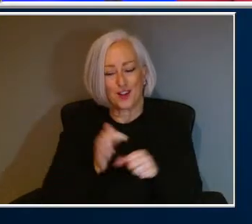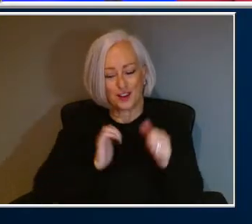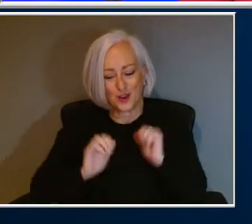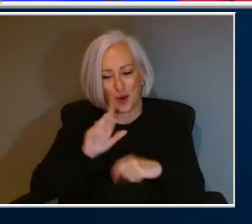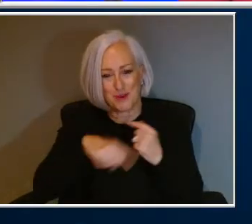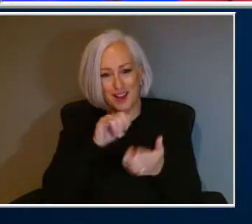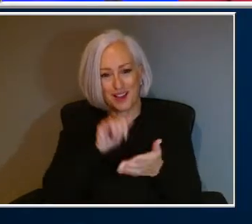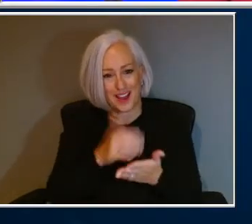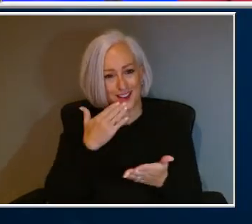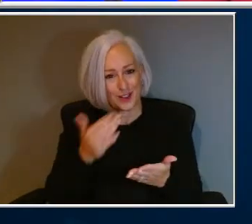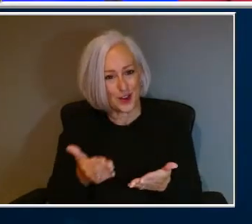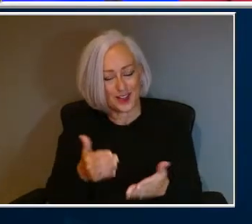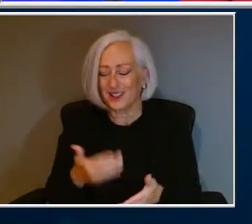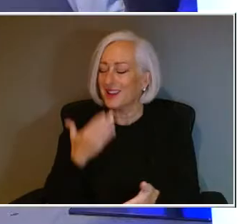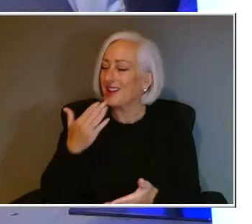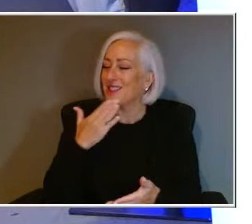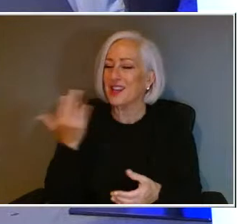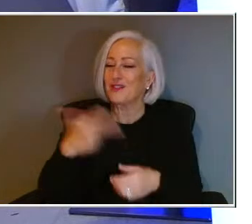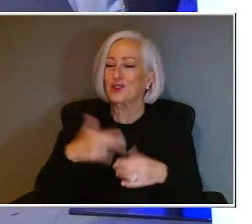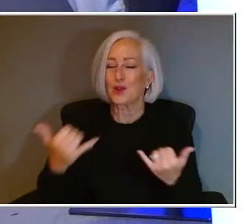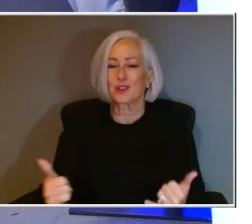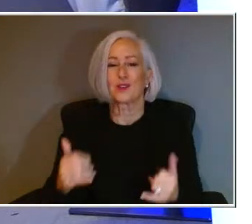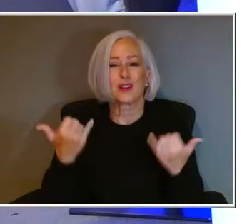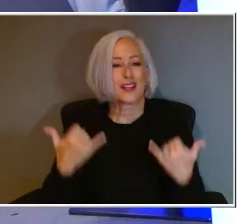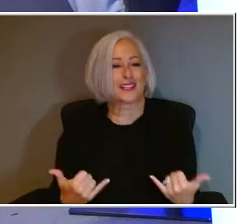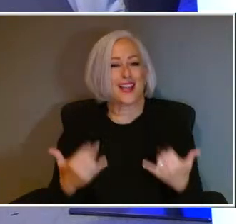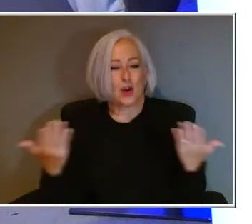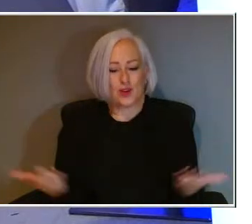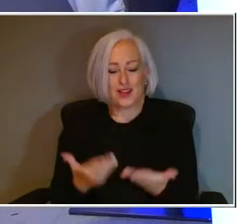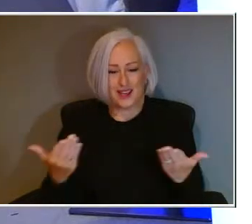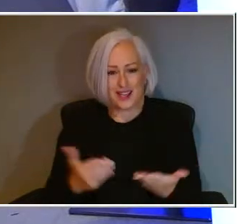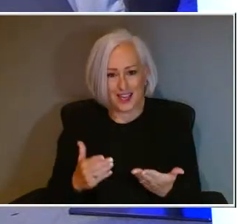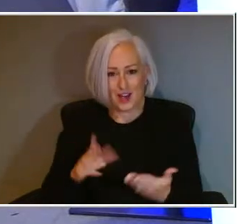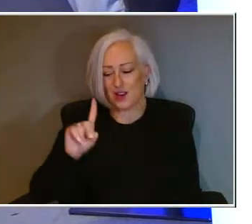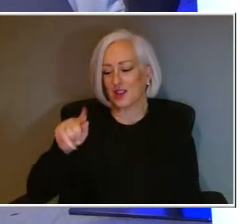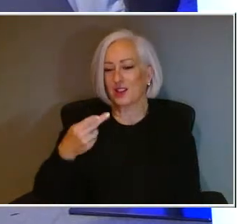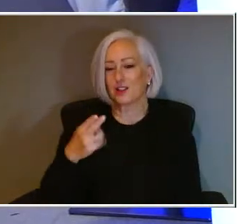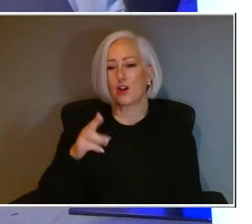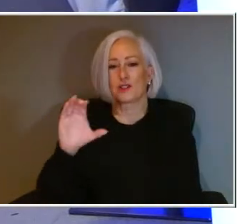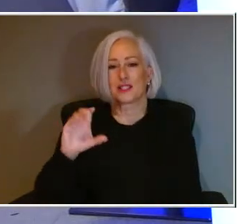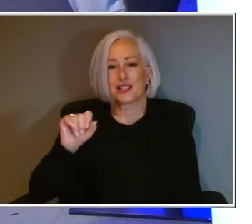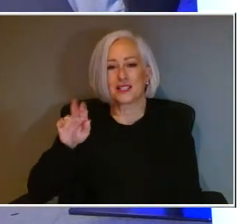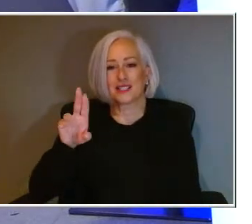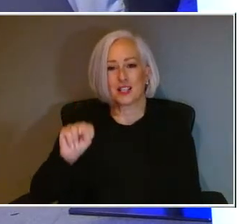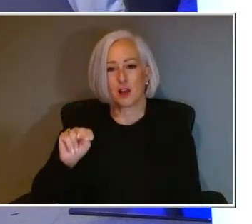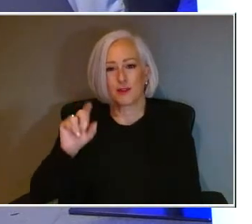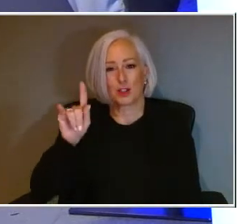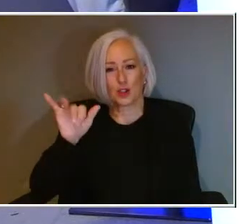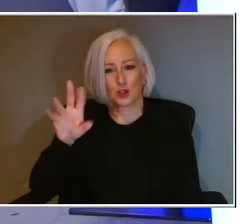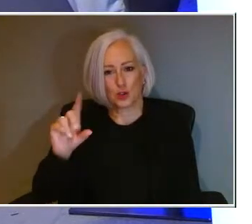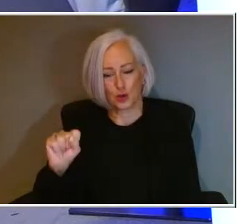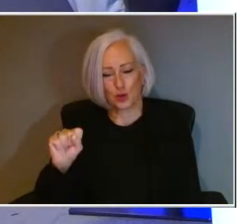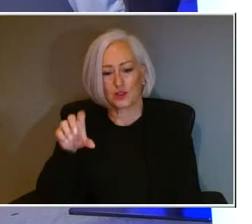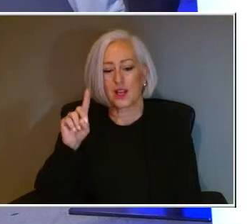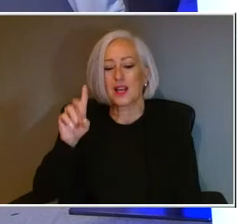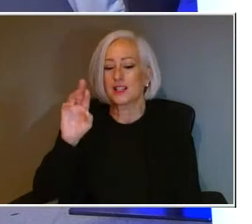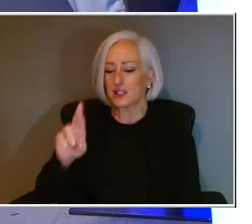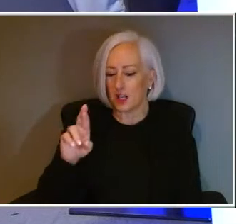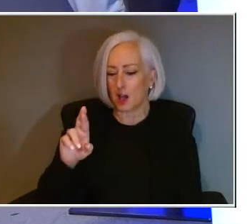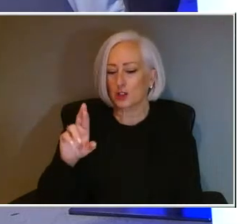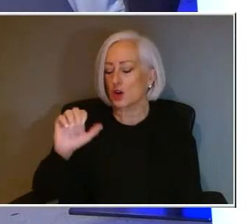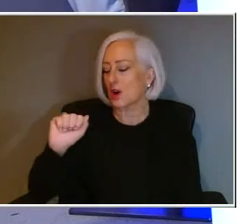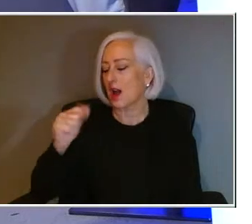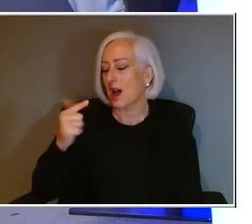so much for being with us this morning. Joining me now here in the Dulcie Simons Jr. Family Broadcast Studio are Dr. Deepika Agarwal and Dr.